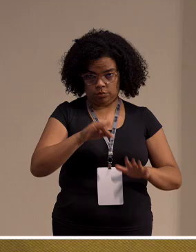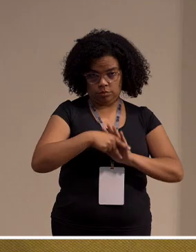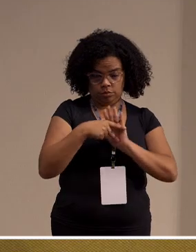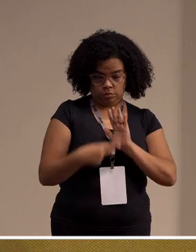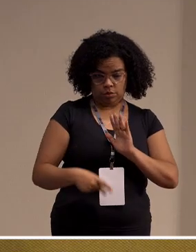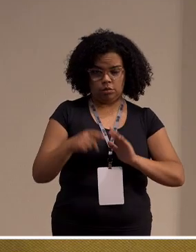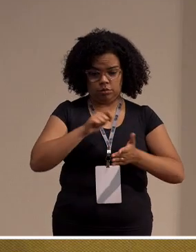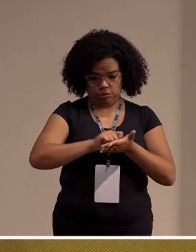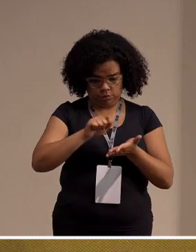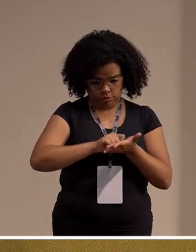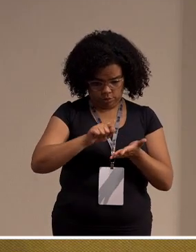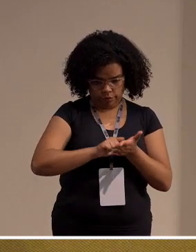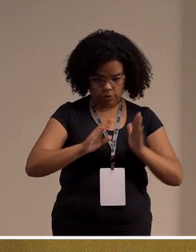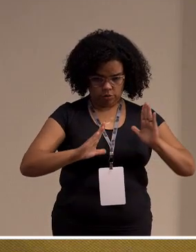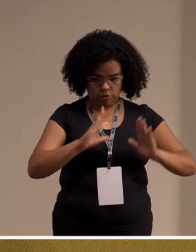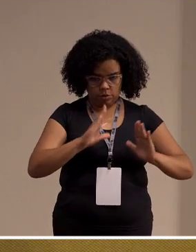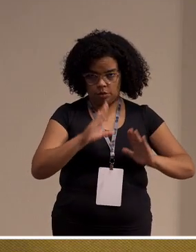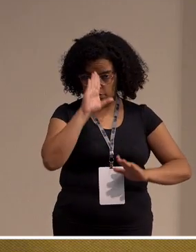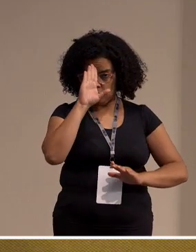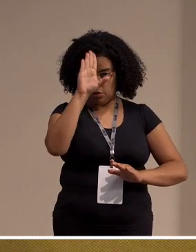And in particular,